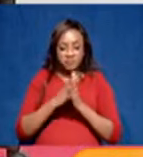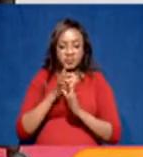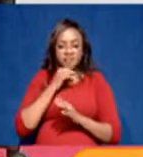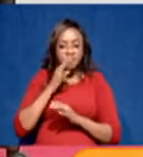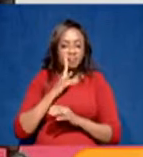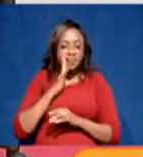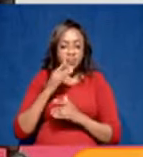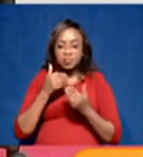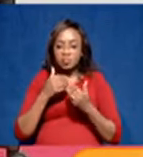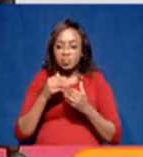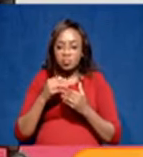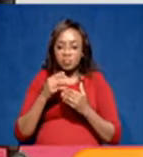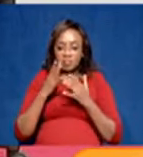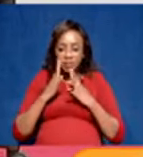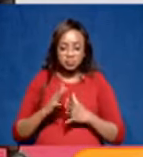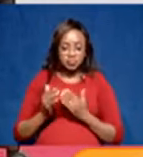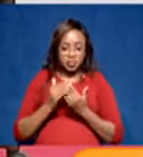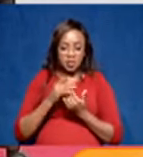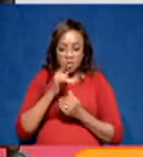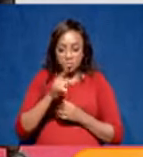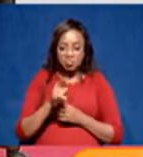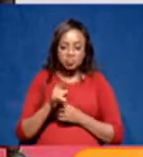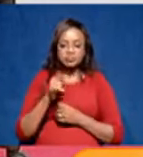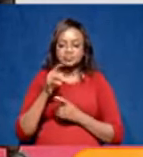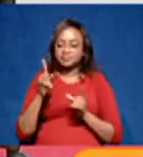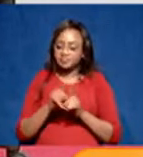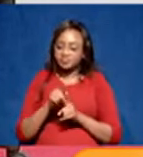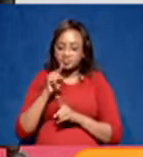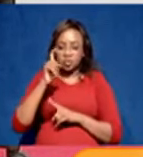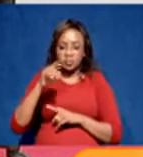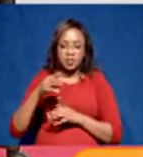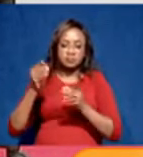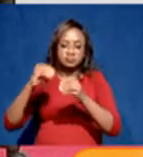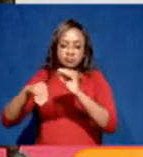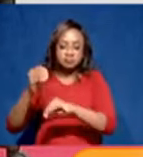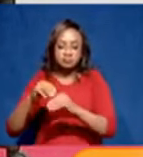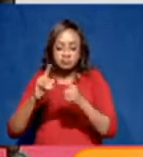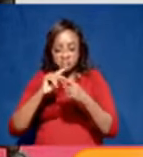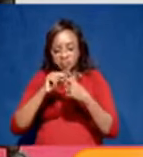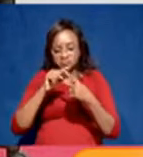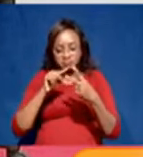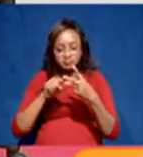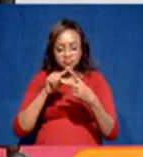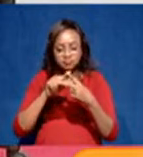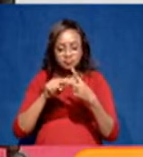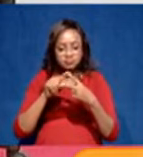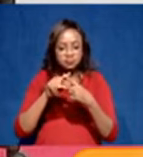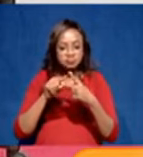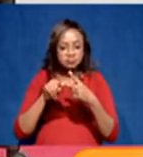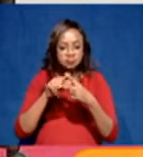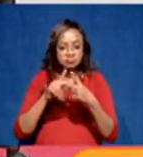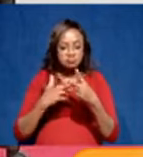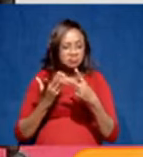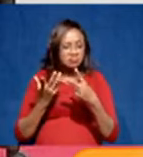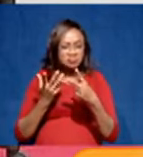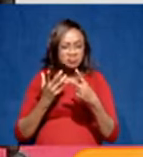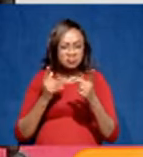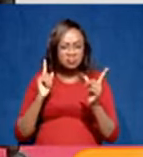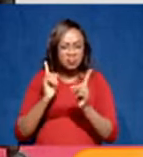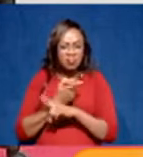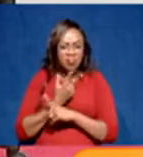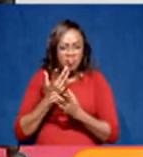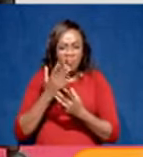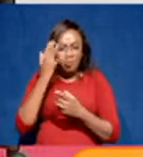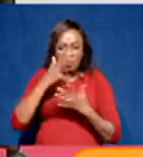an independent household and you must contribute a minimum of 300 shillings. What is that? People